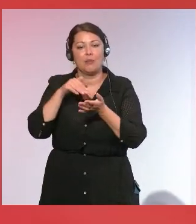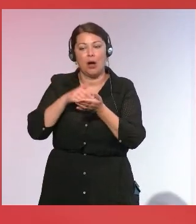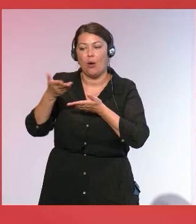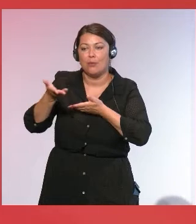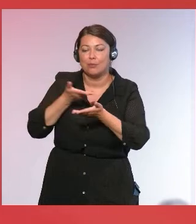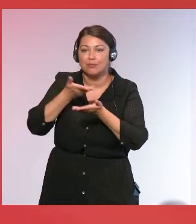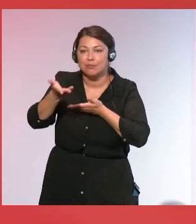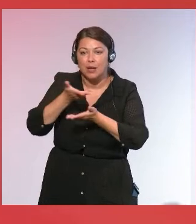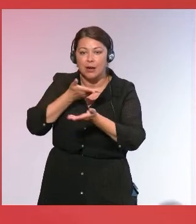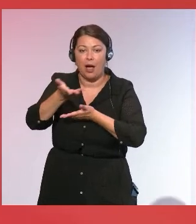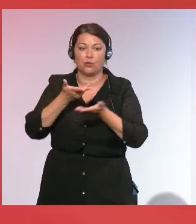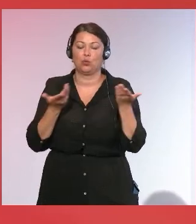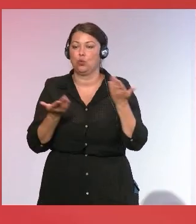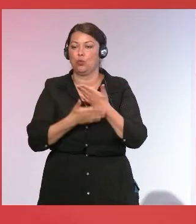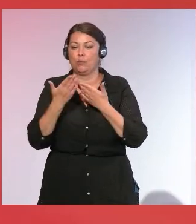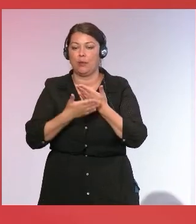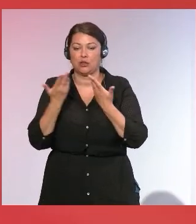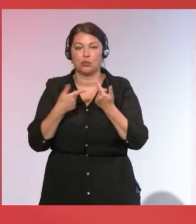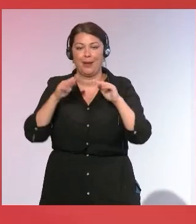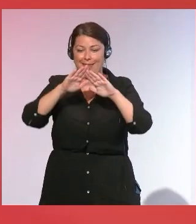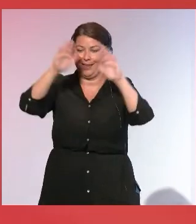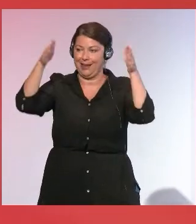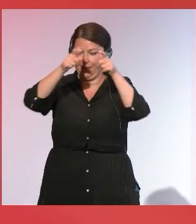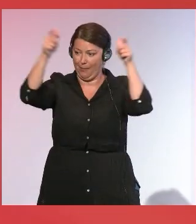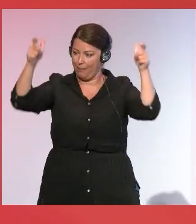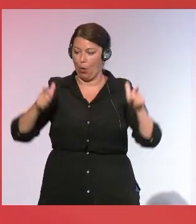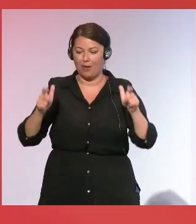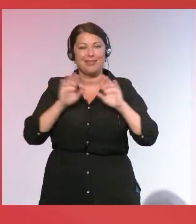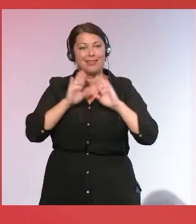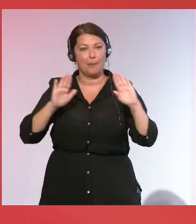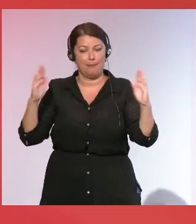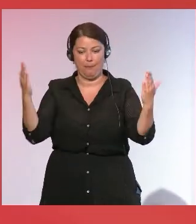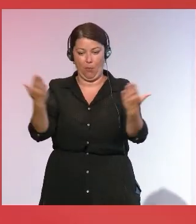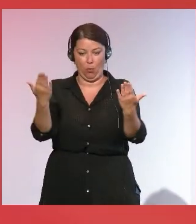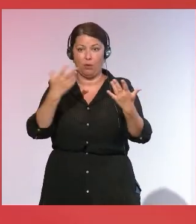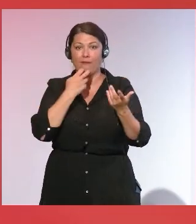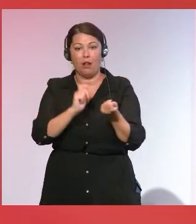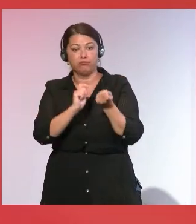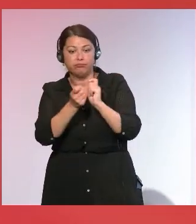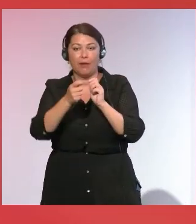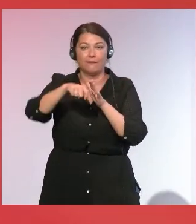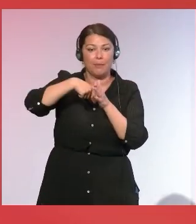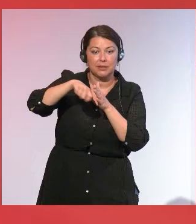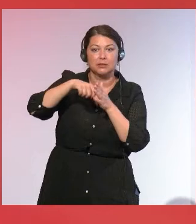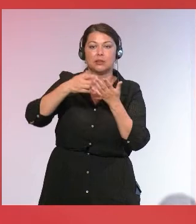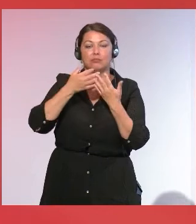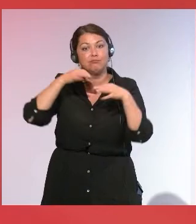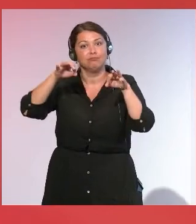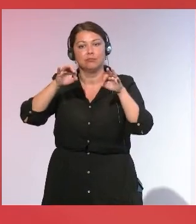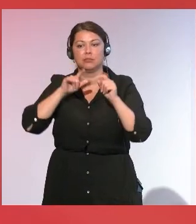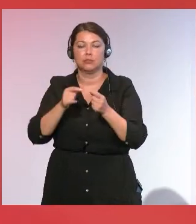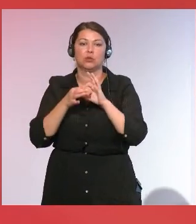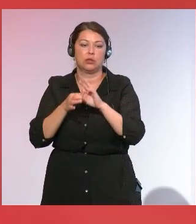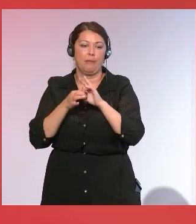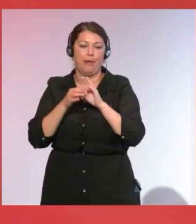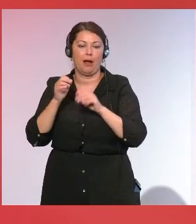the insulation, of course, that's really good to make these buildings more energy saving, reduce the energy bills of people.